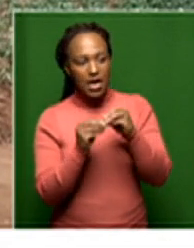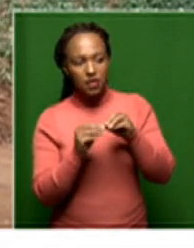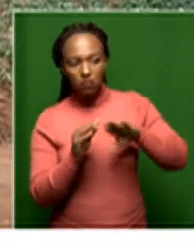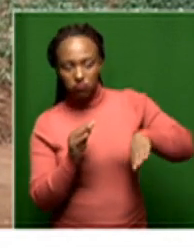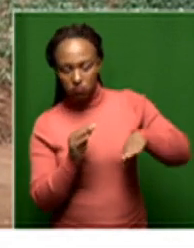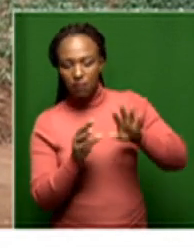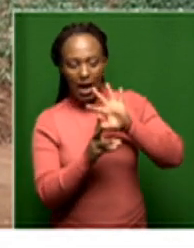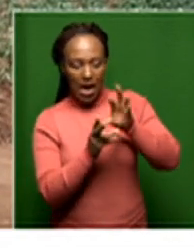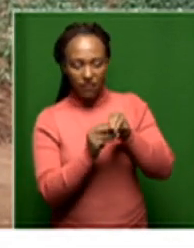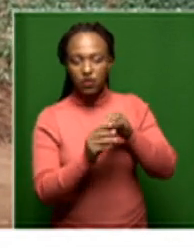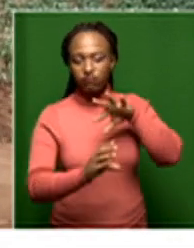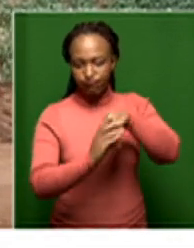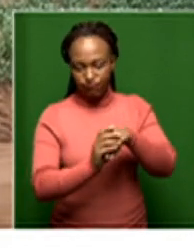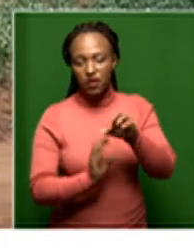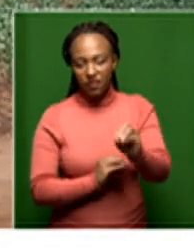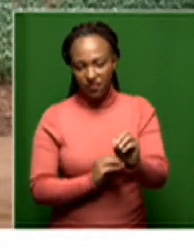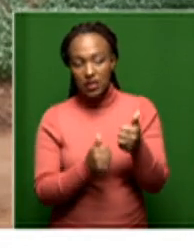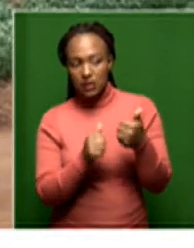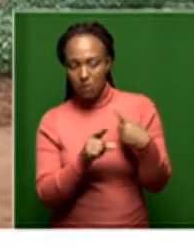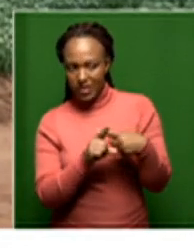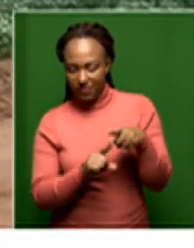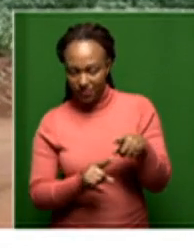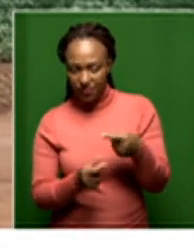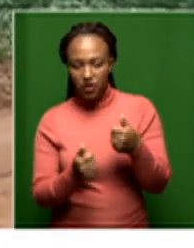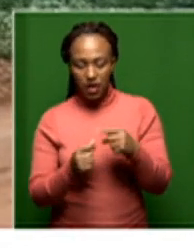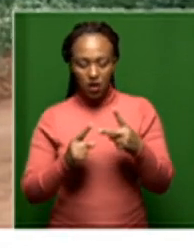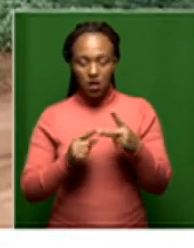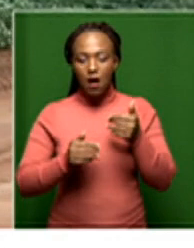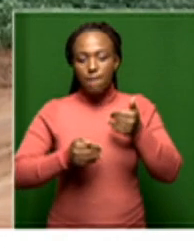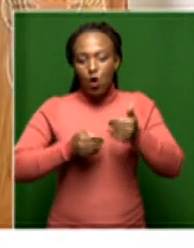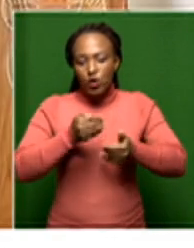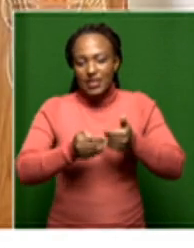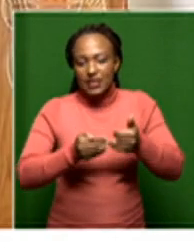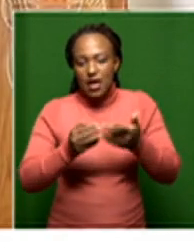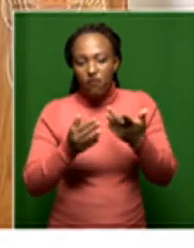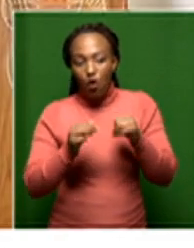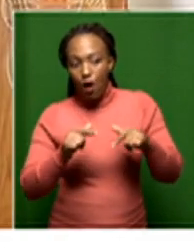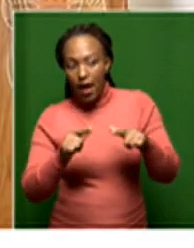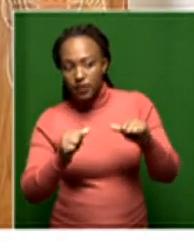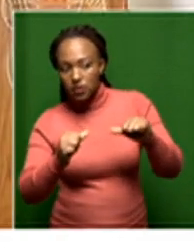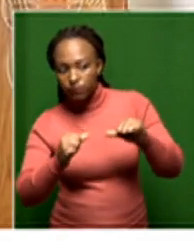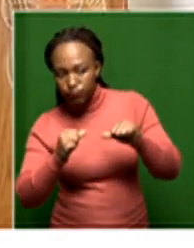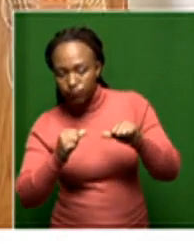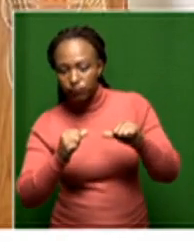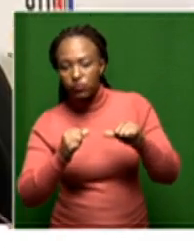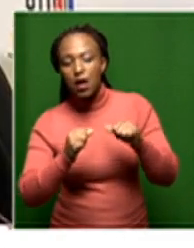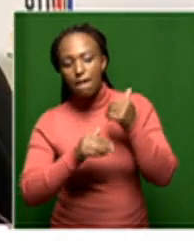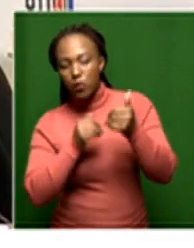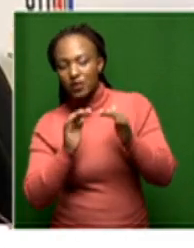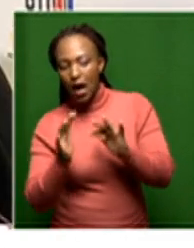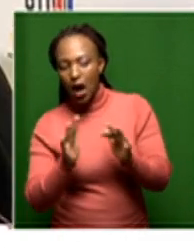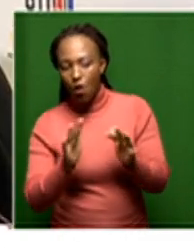it. The second thing is that it defines the procedures that will be followed in an expropriation. And those